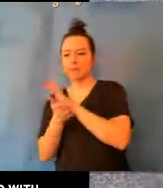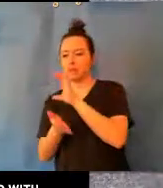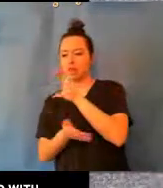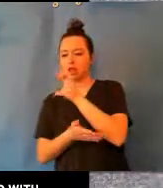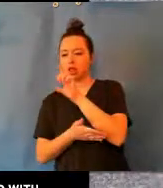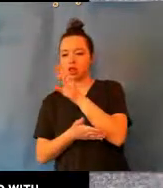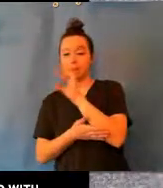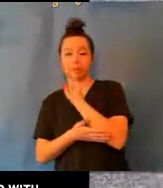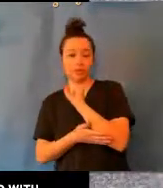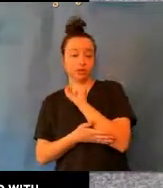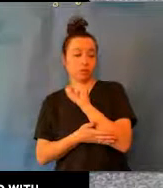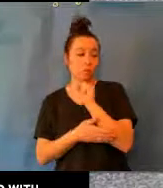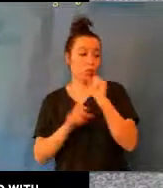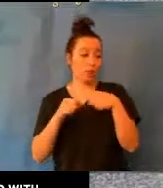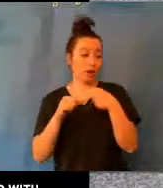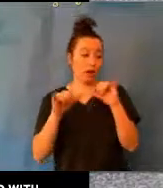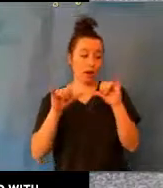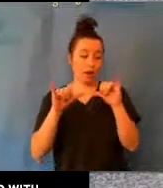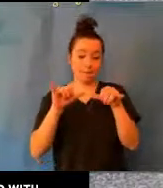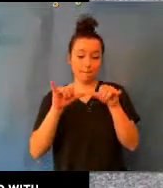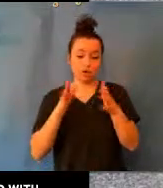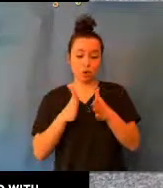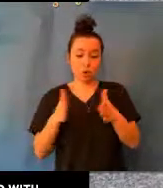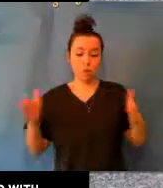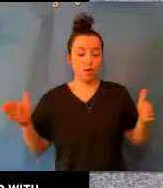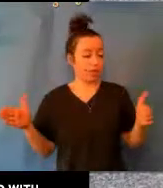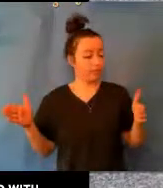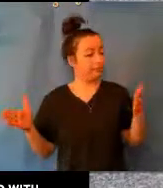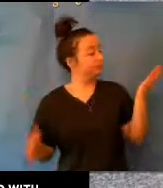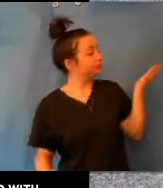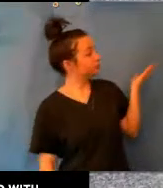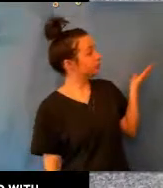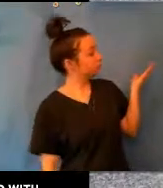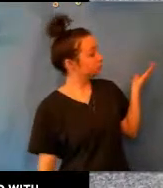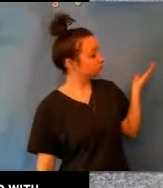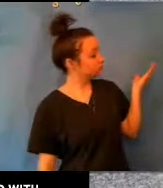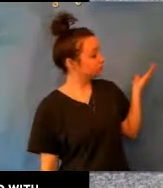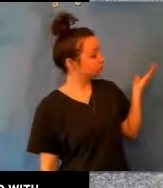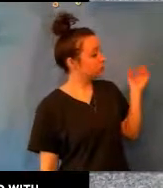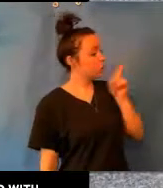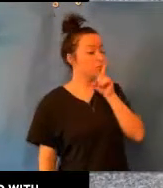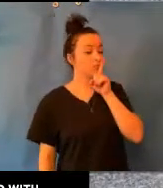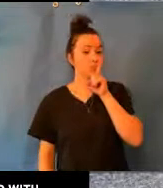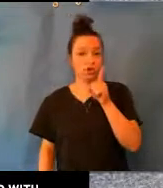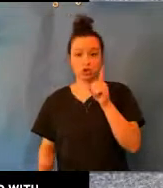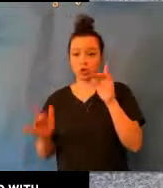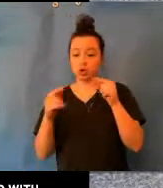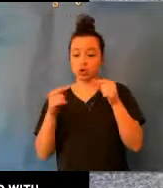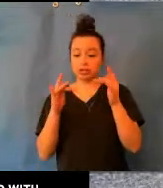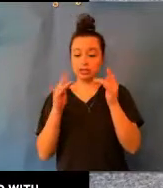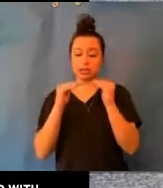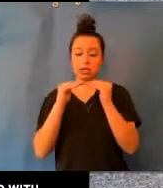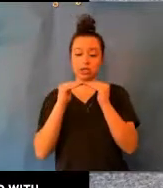We could also measure how wide he is. We would just measure this way. Still making sure our paper clips are touching and